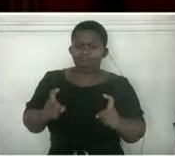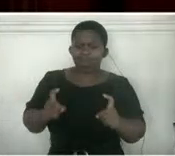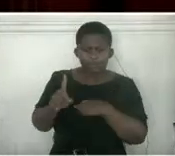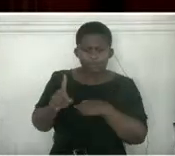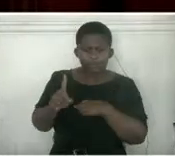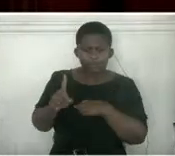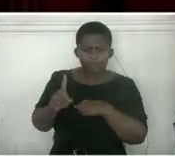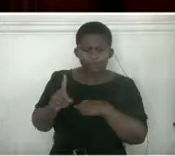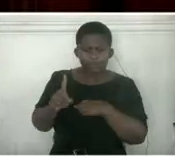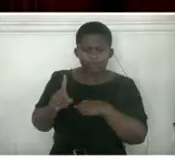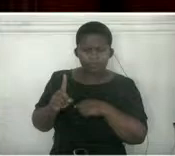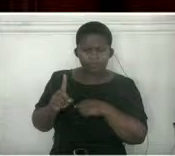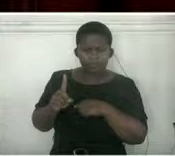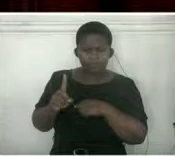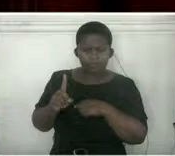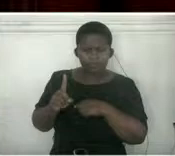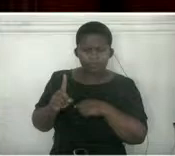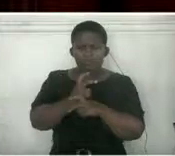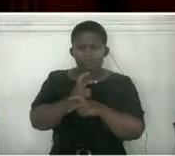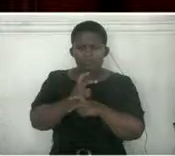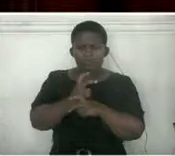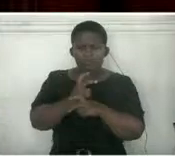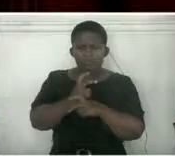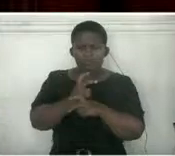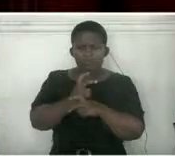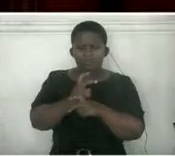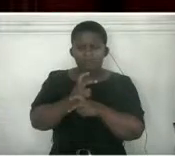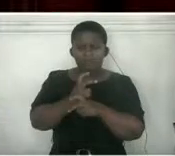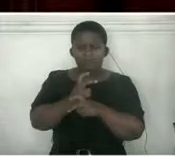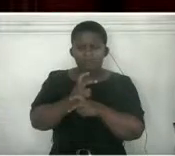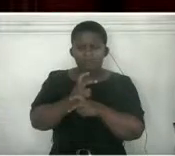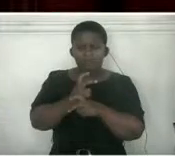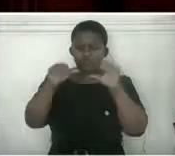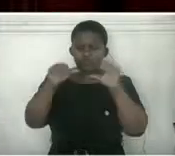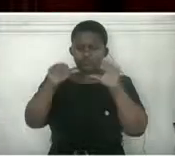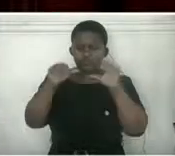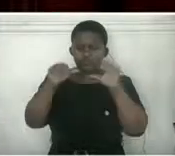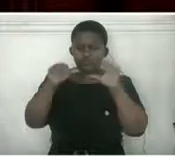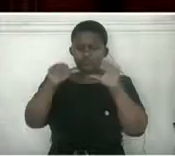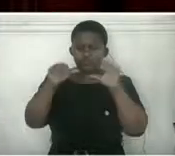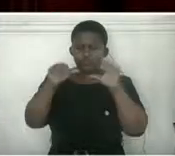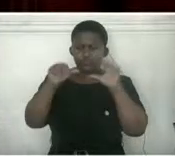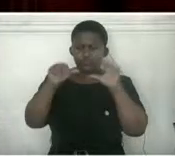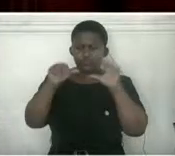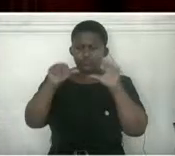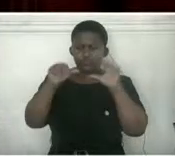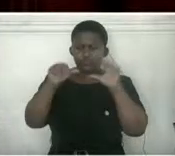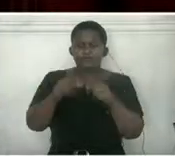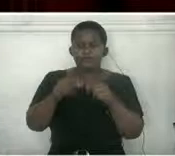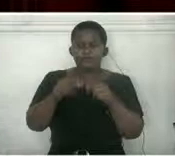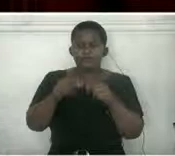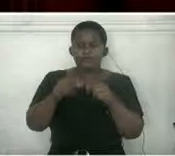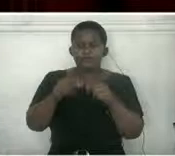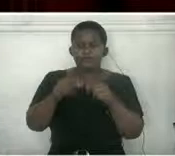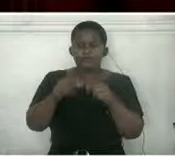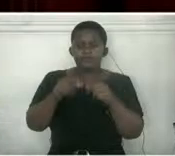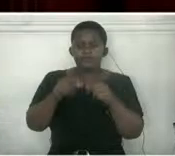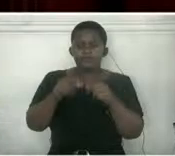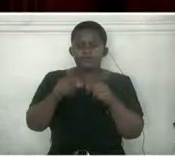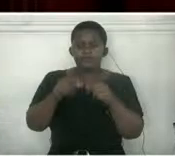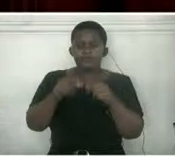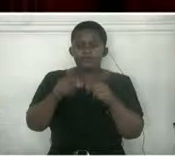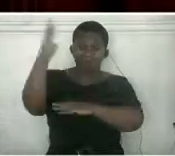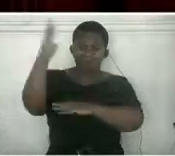takes heart, tenacity, and vision to move forward. Our State of the Province